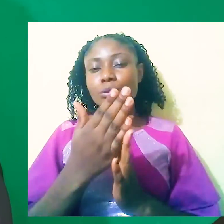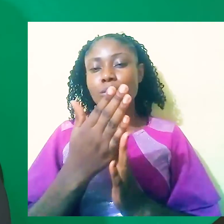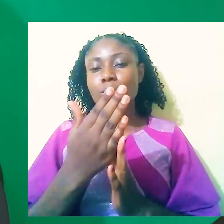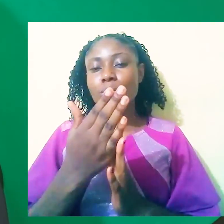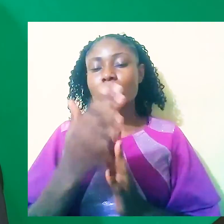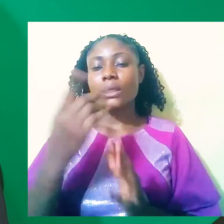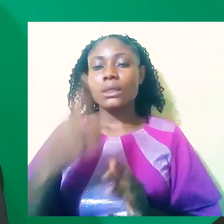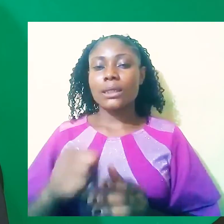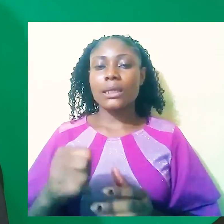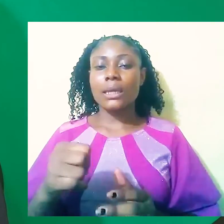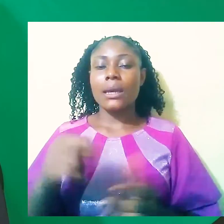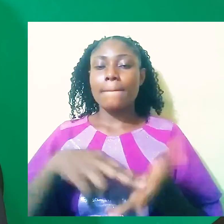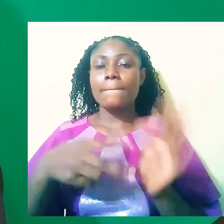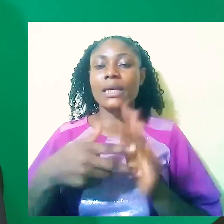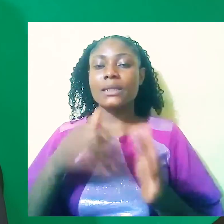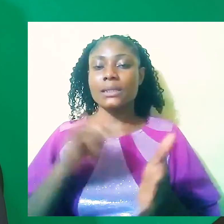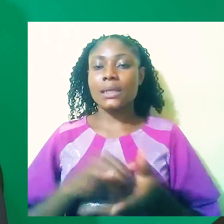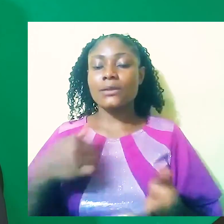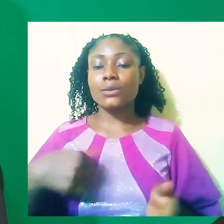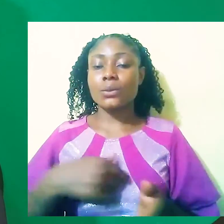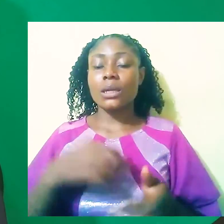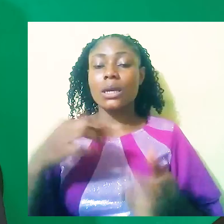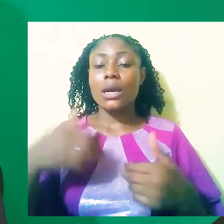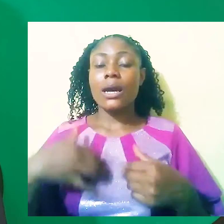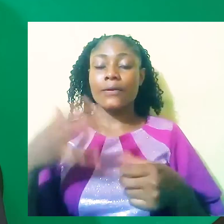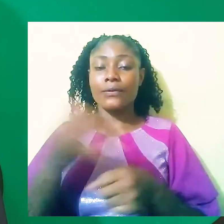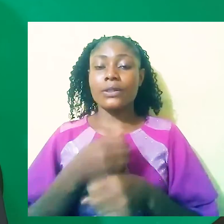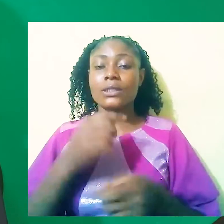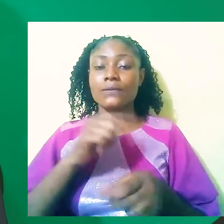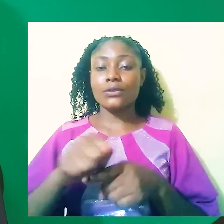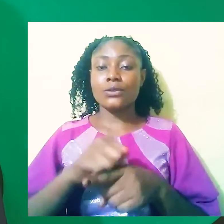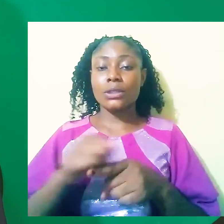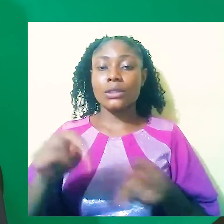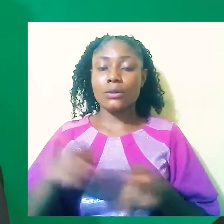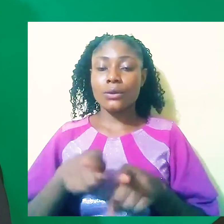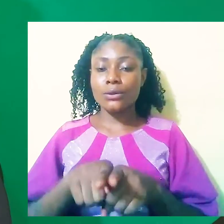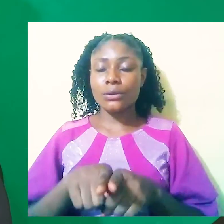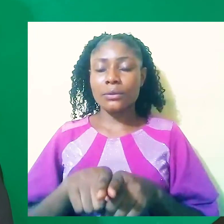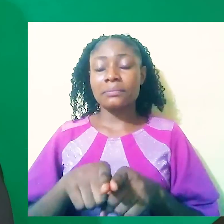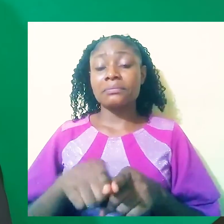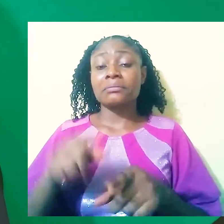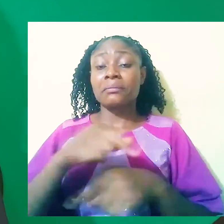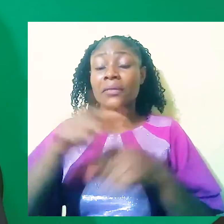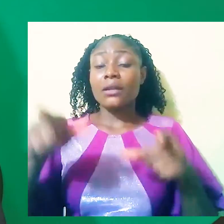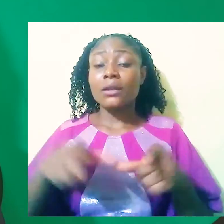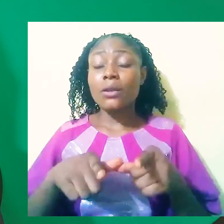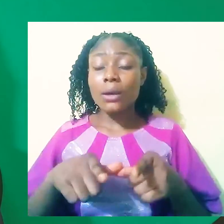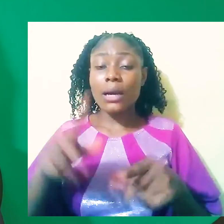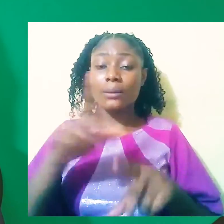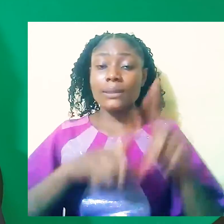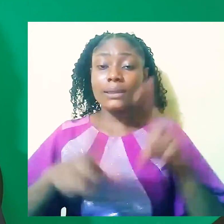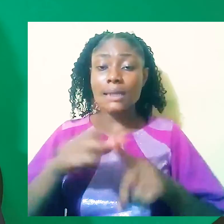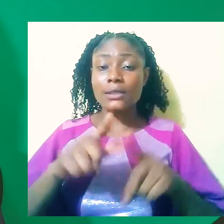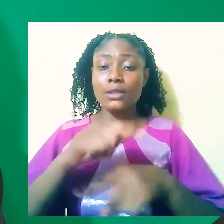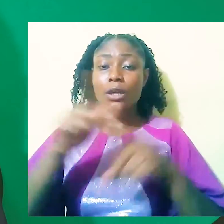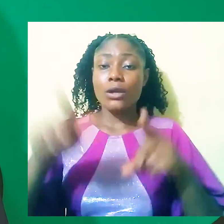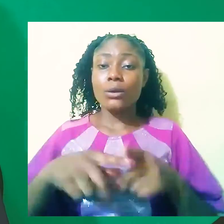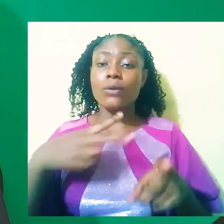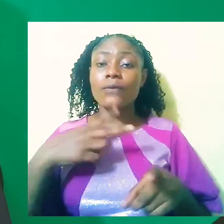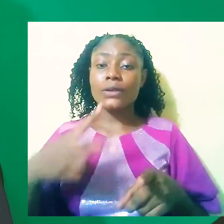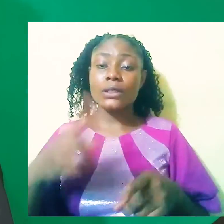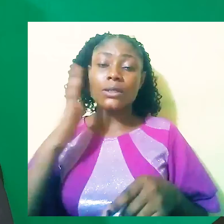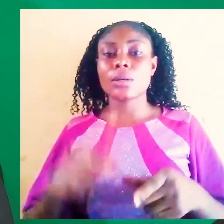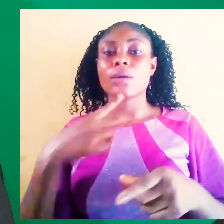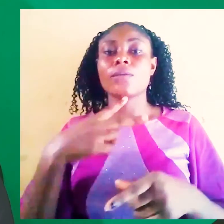bringing knowledge through the means that we have received the training also. So